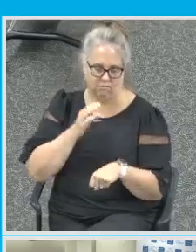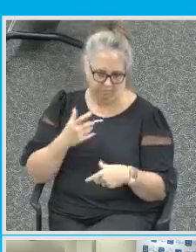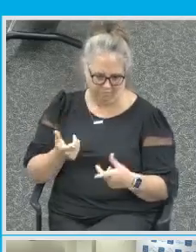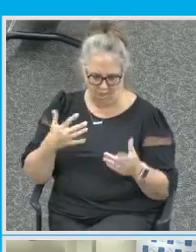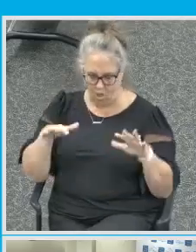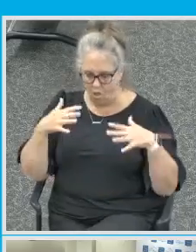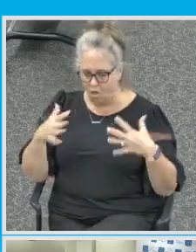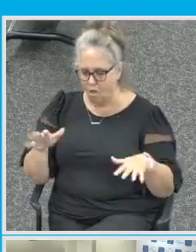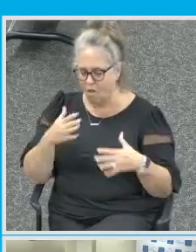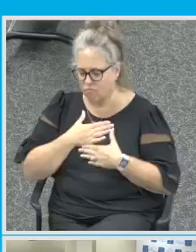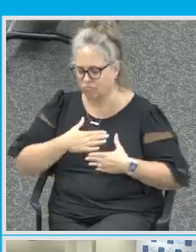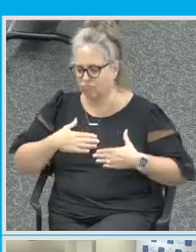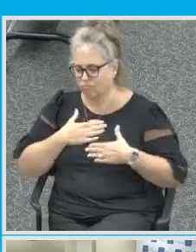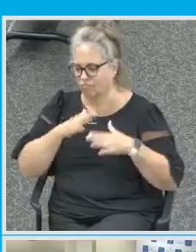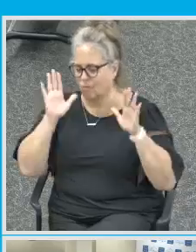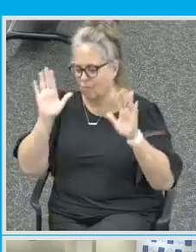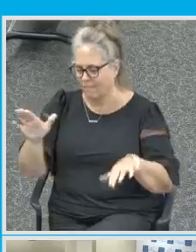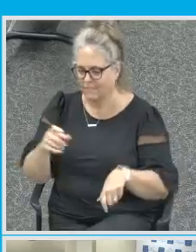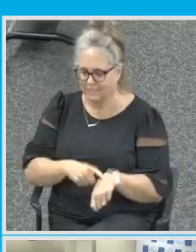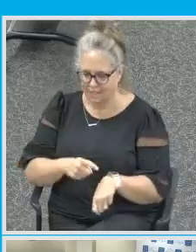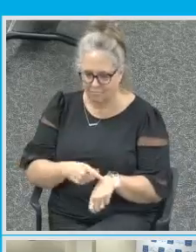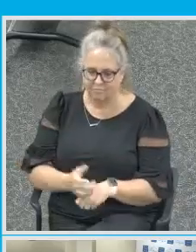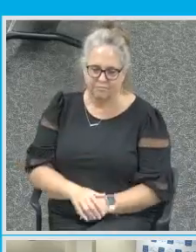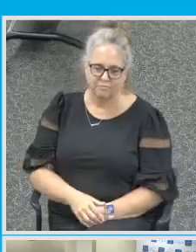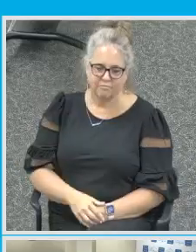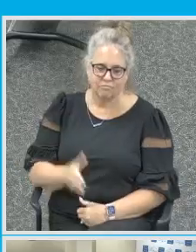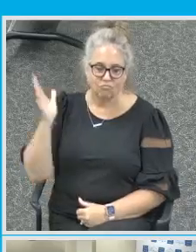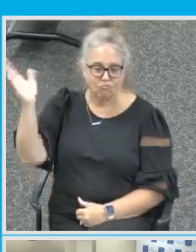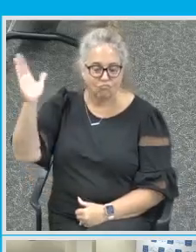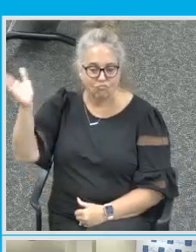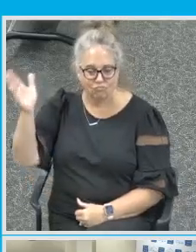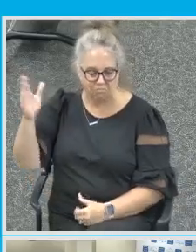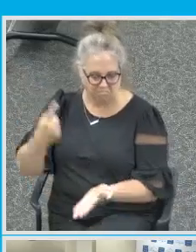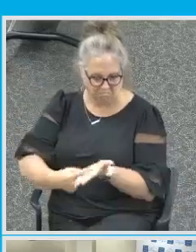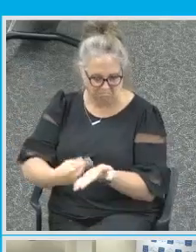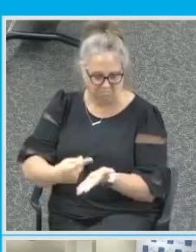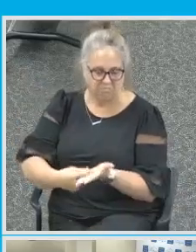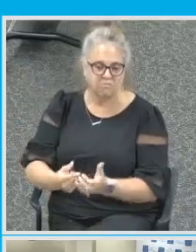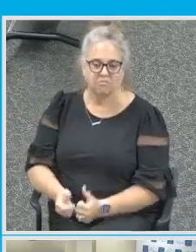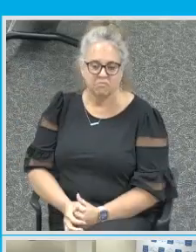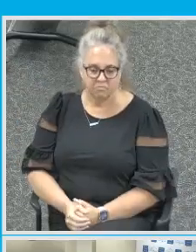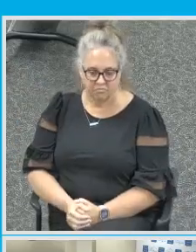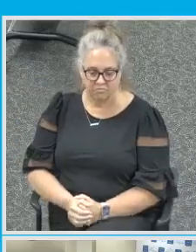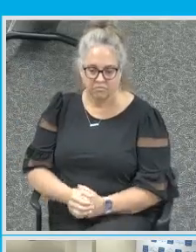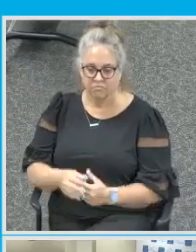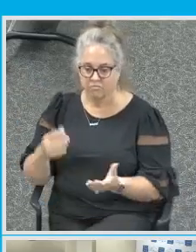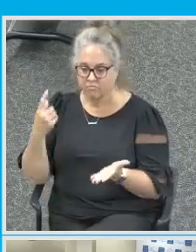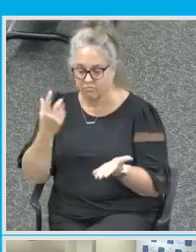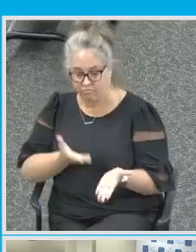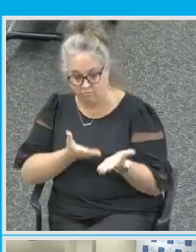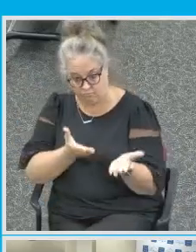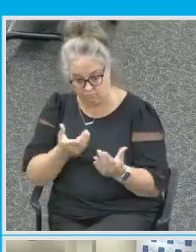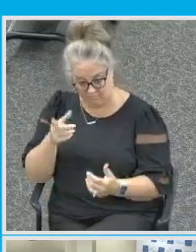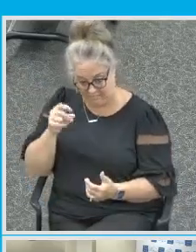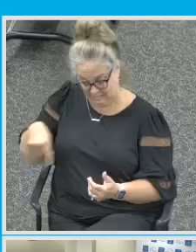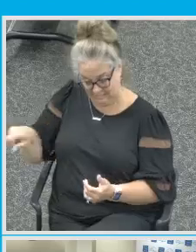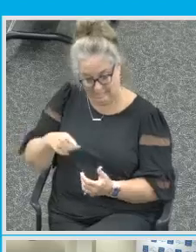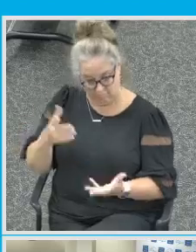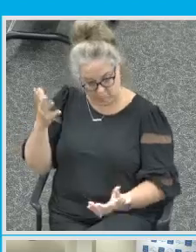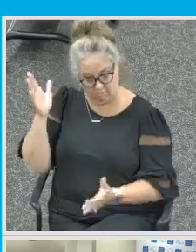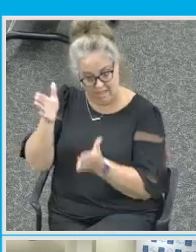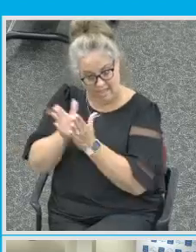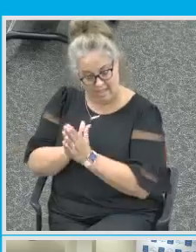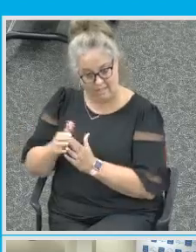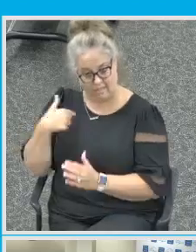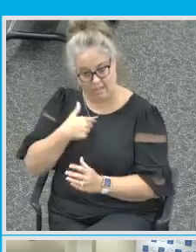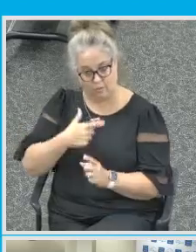present. Director Whelan put in a presentation request for us, and we were able to present to other boards of health